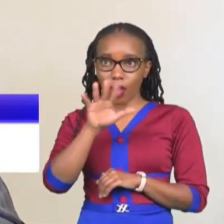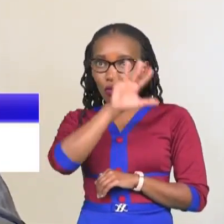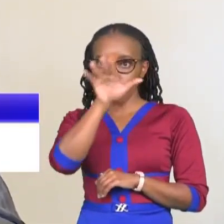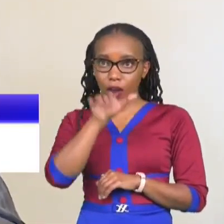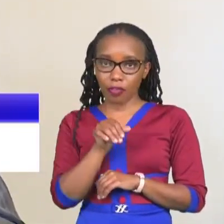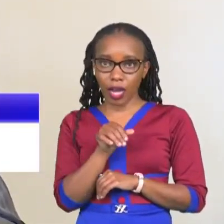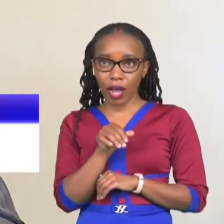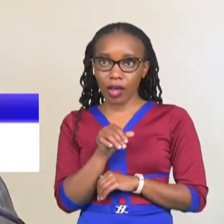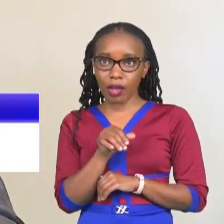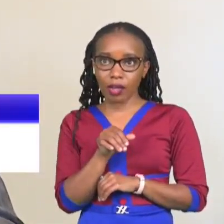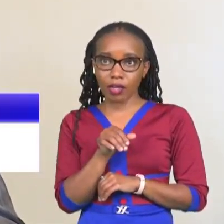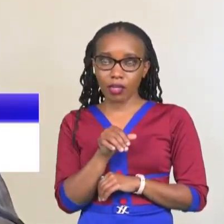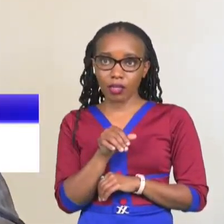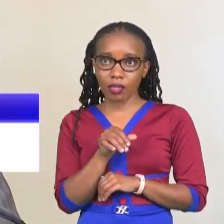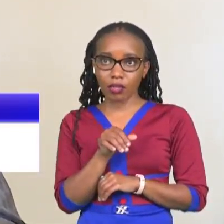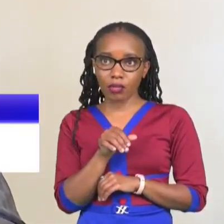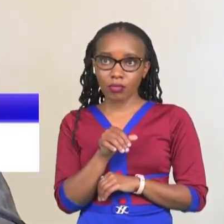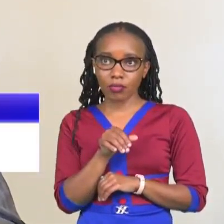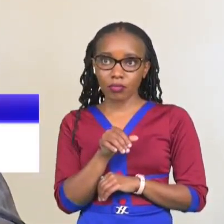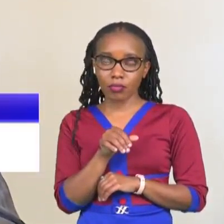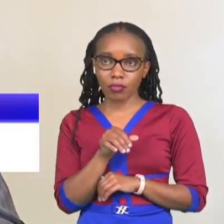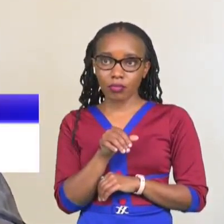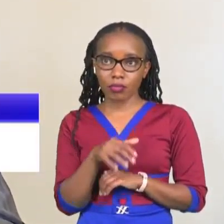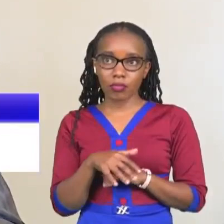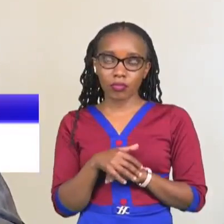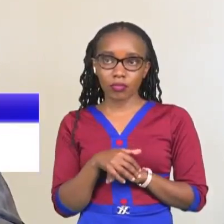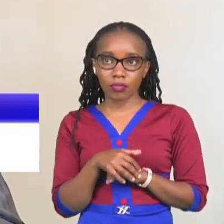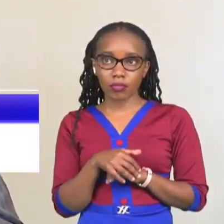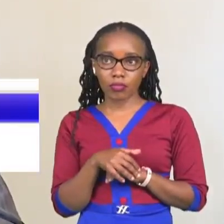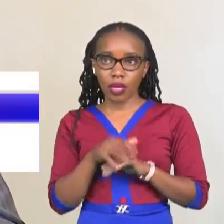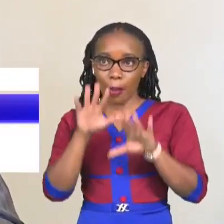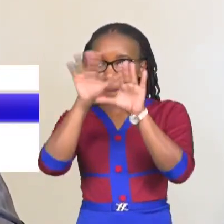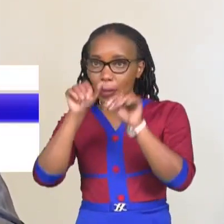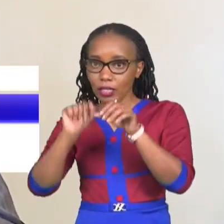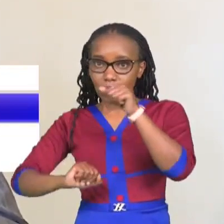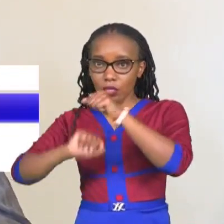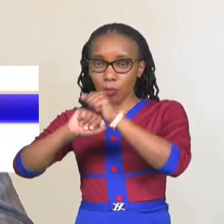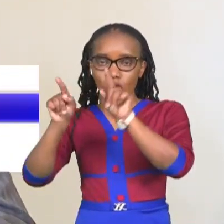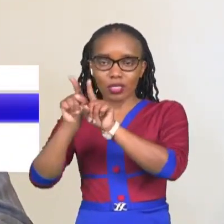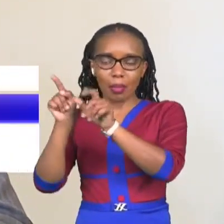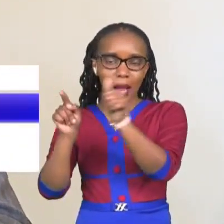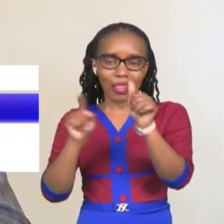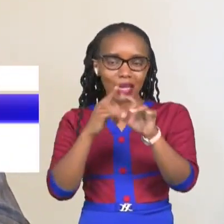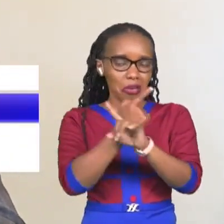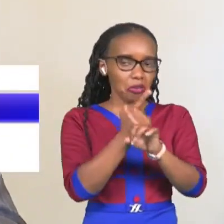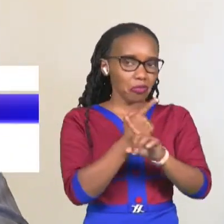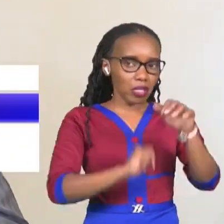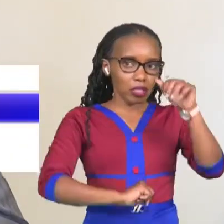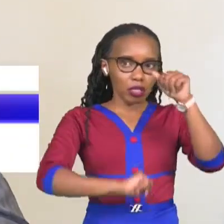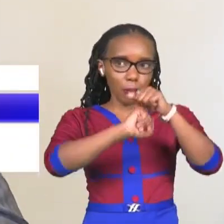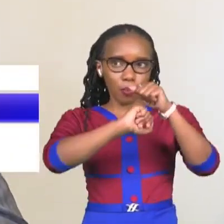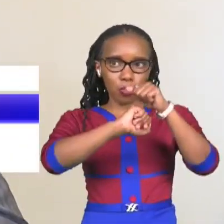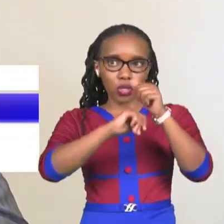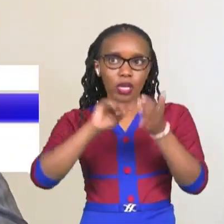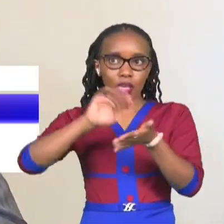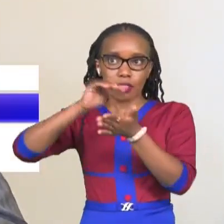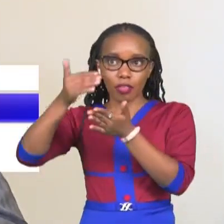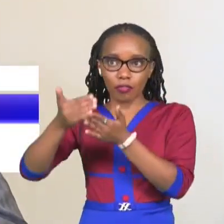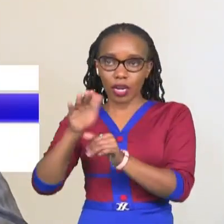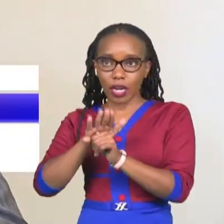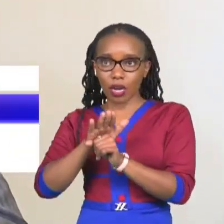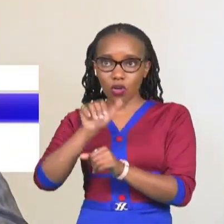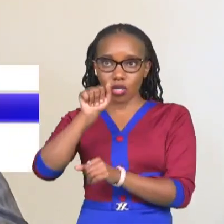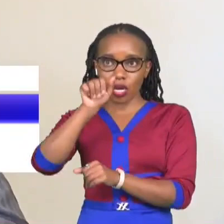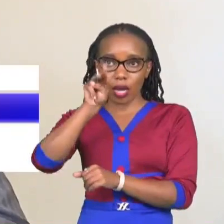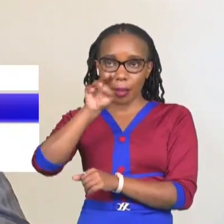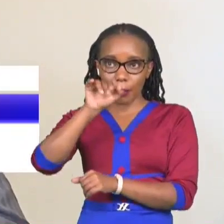mean, they give enormous budget support and other support as they fund a lot of the AMISOM